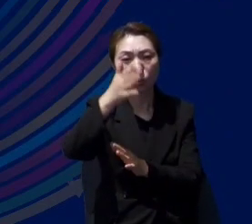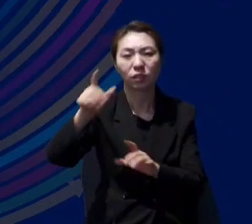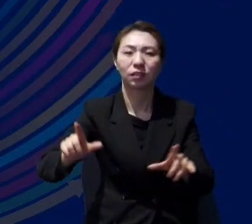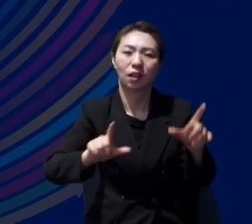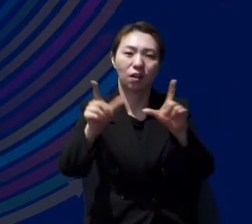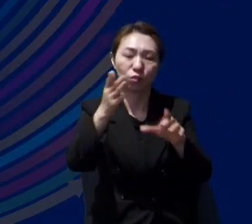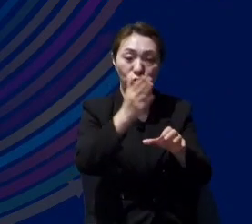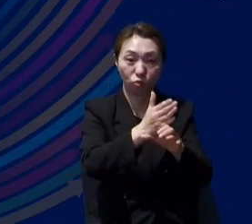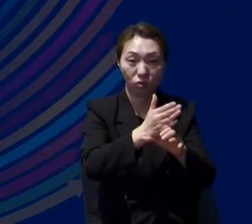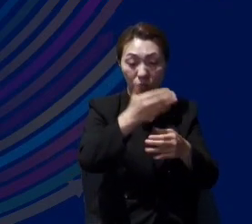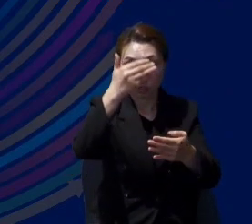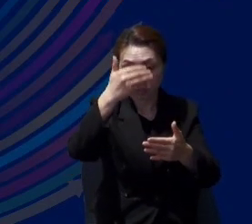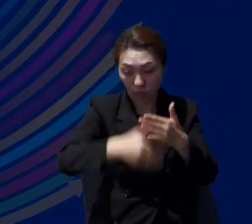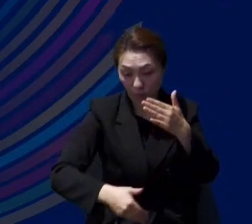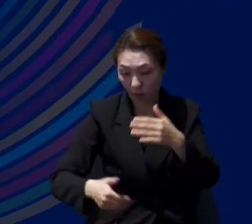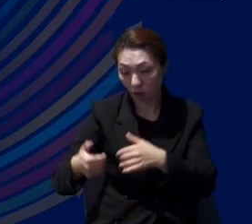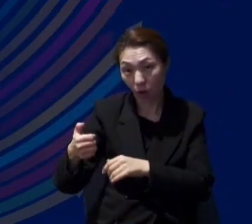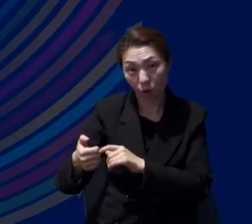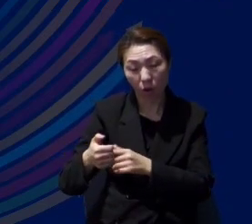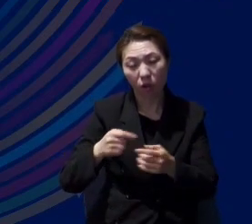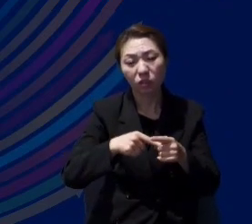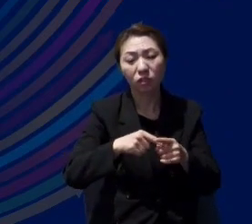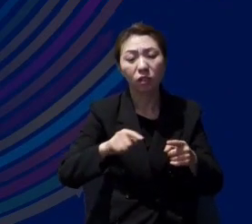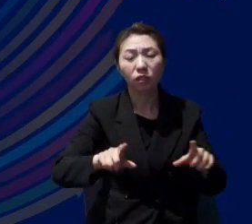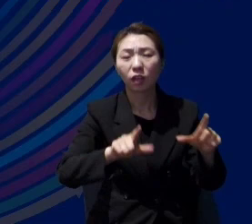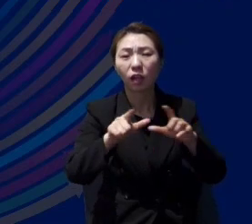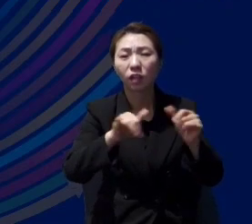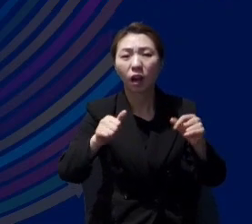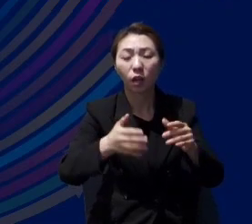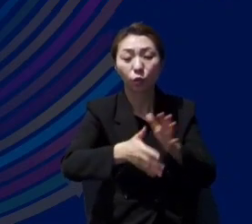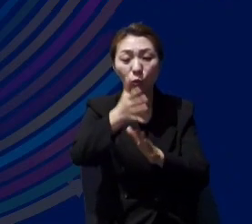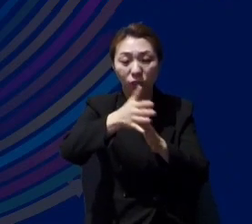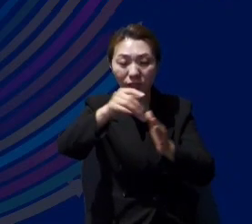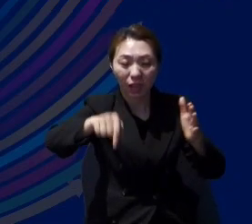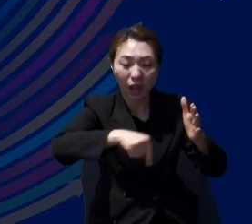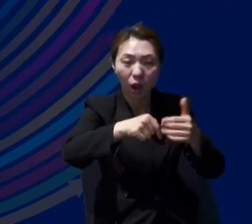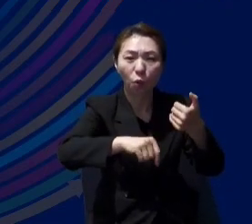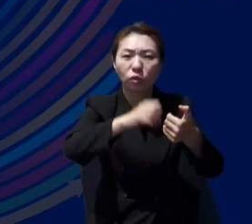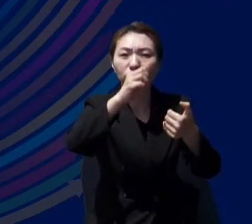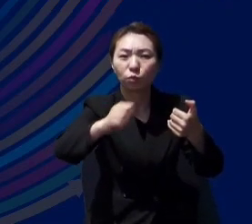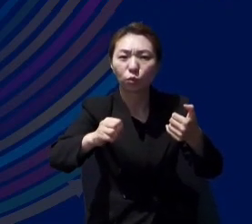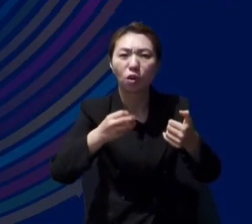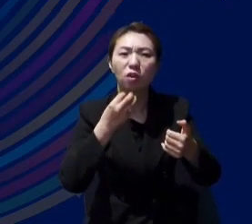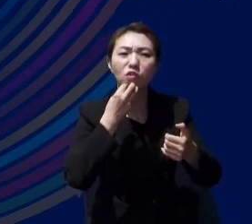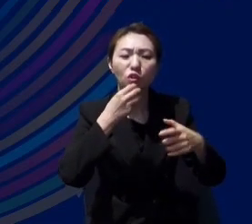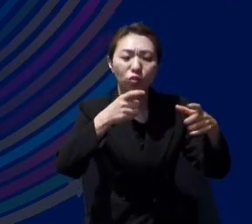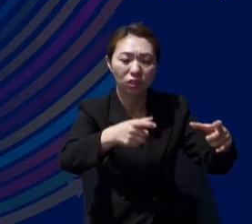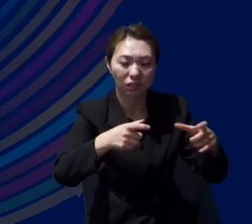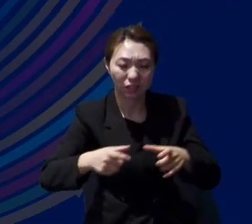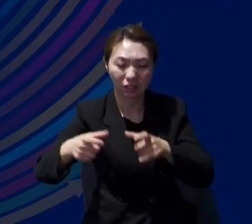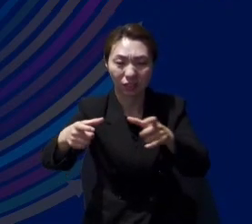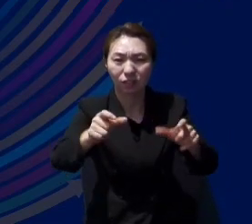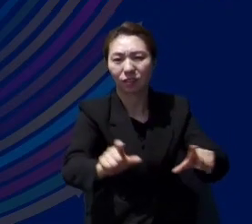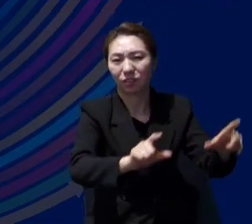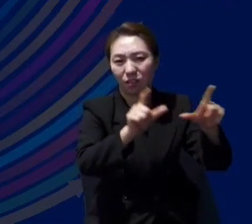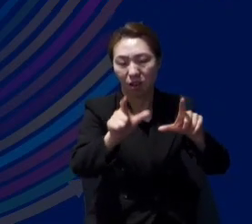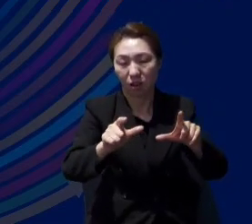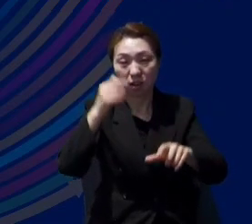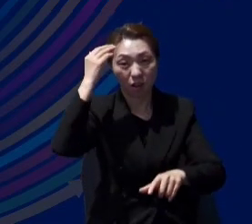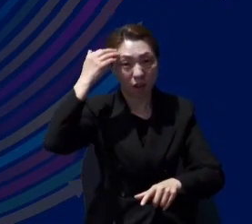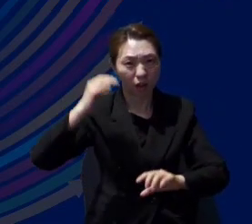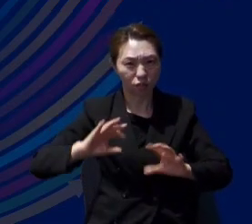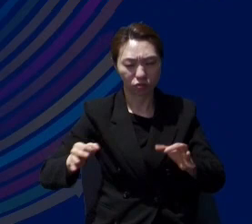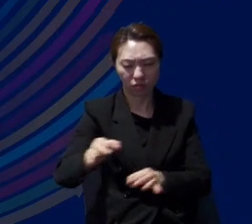know, there was a rapid economic growth. For example, our country was the poorest in the world at the end of Korean